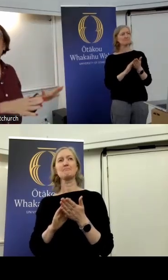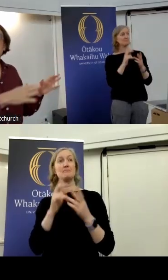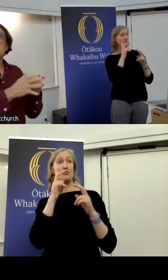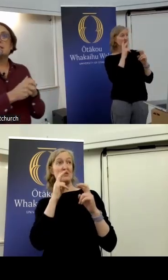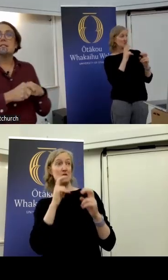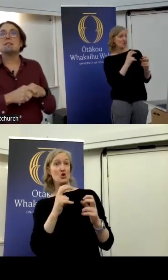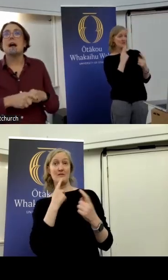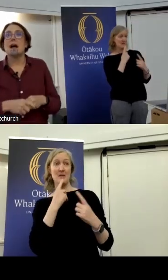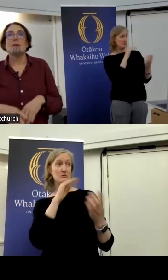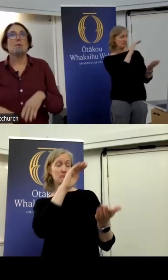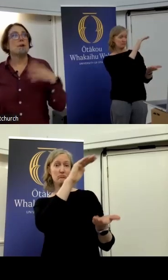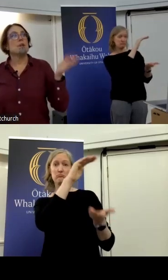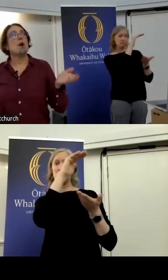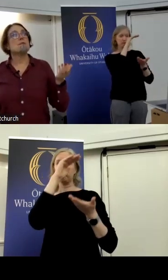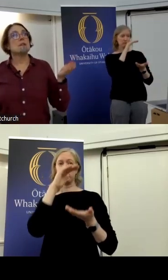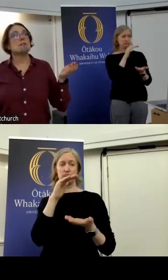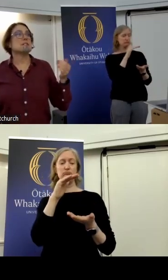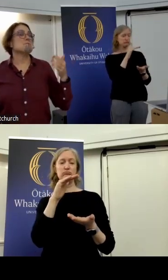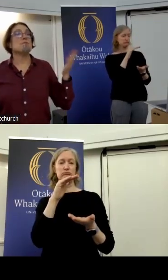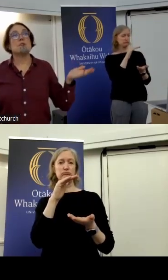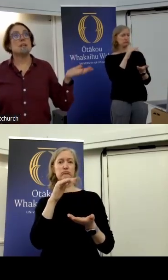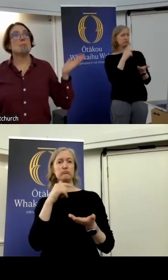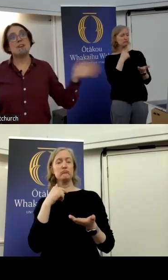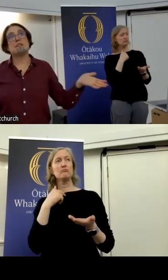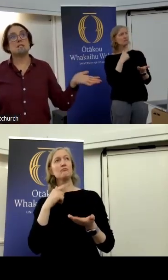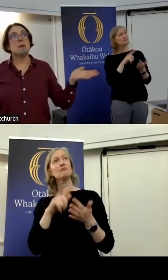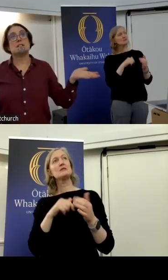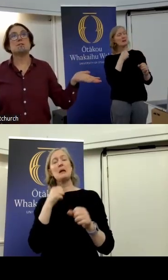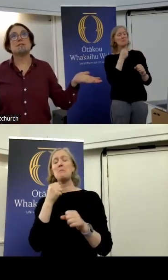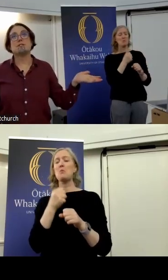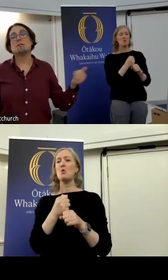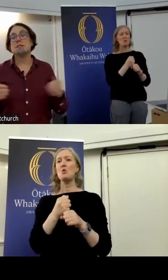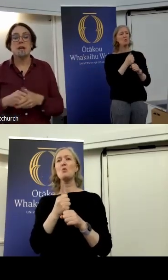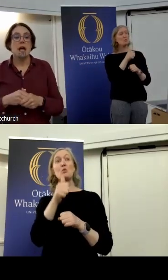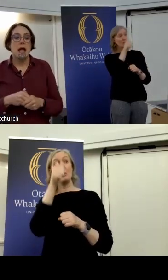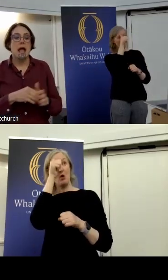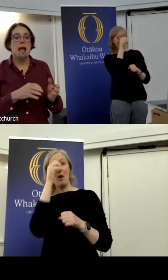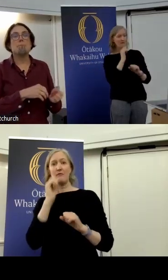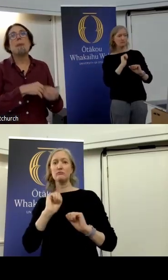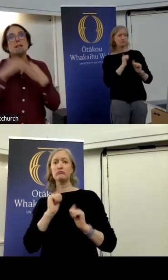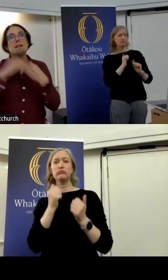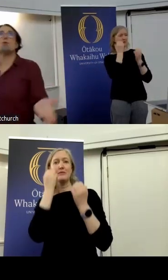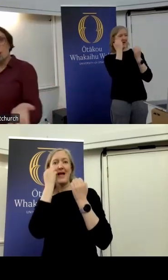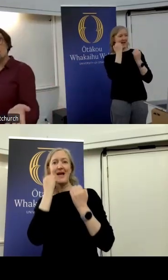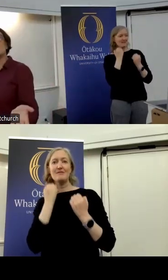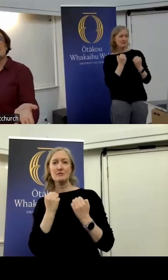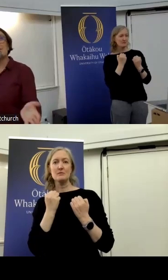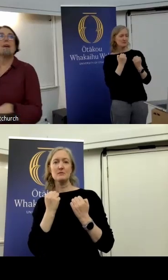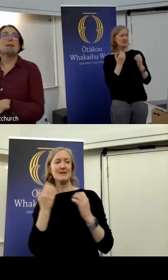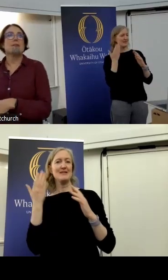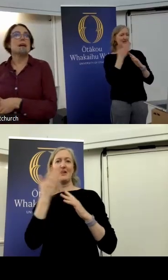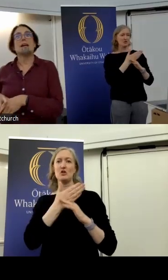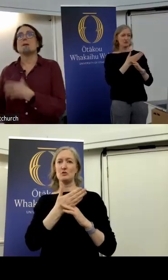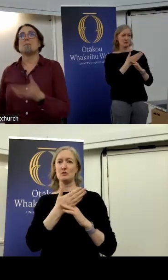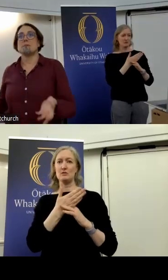research findings where we know that there's, for example, evidence-based interventions and makes sure